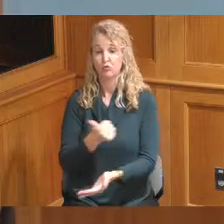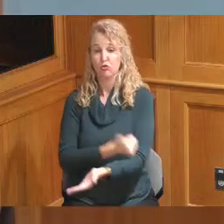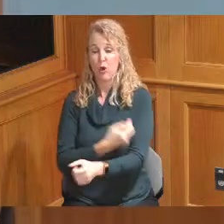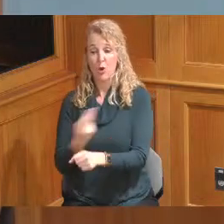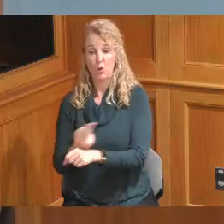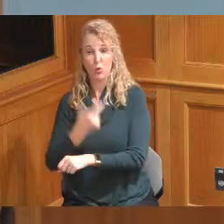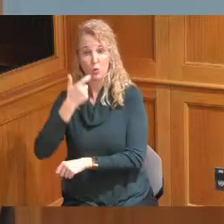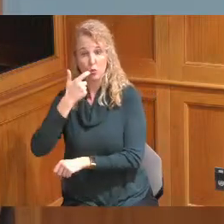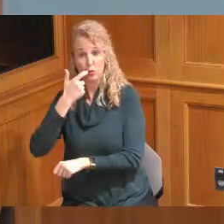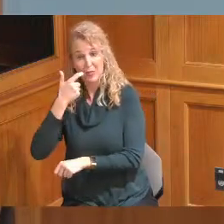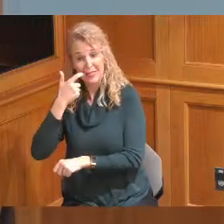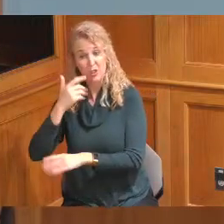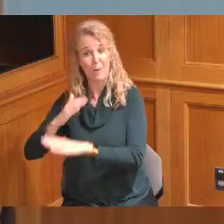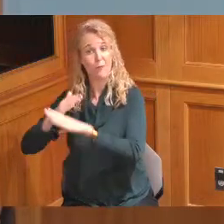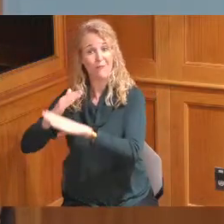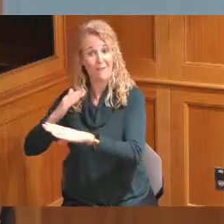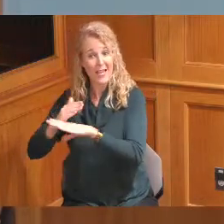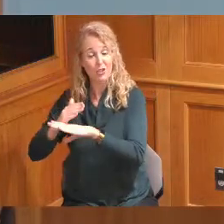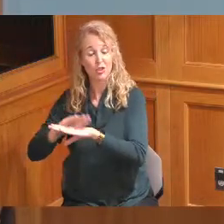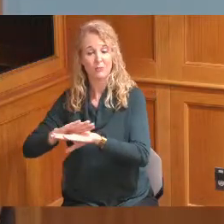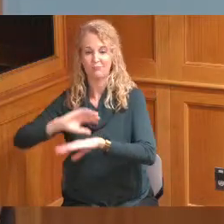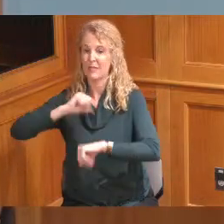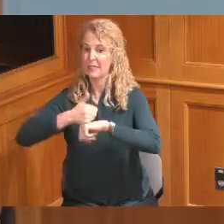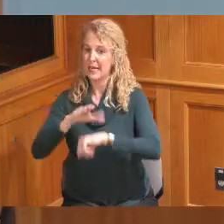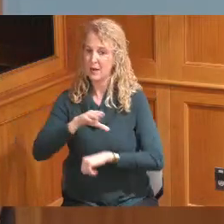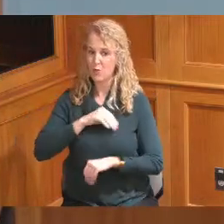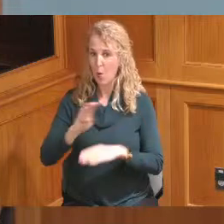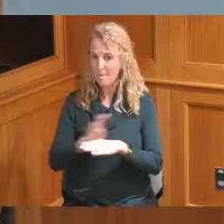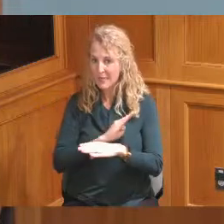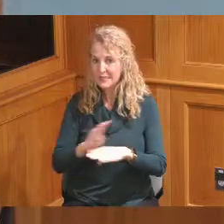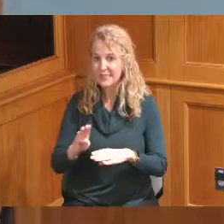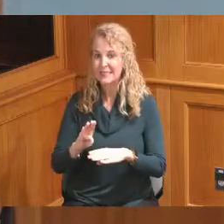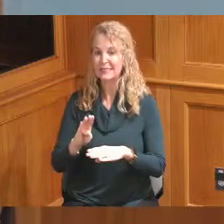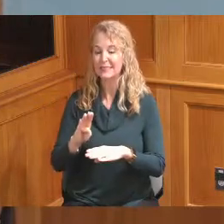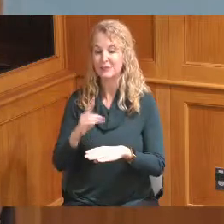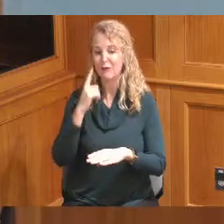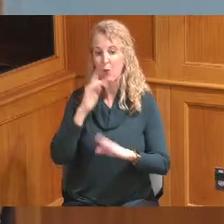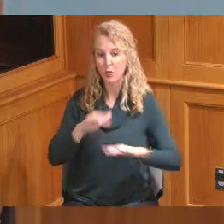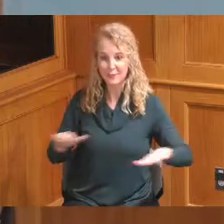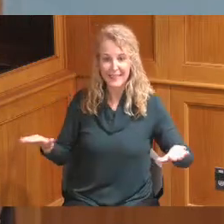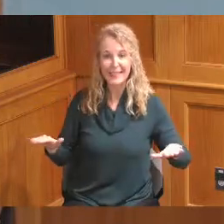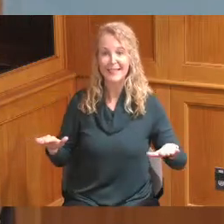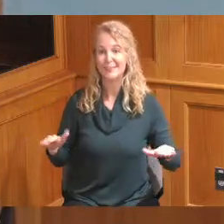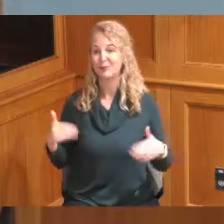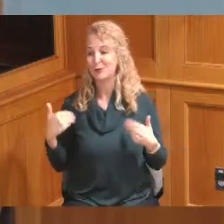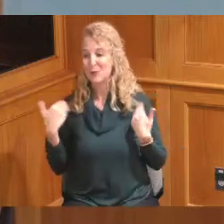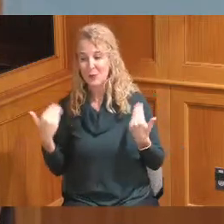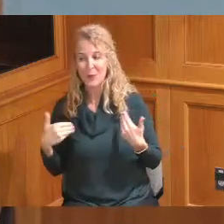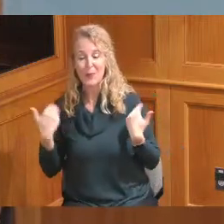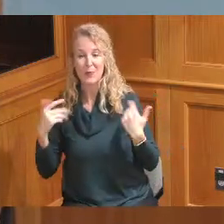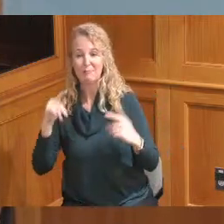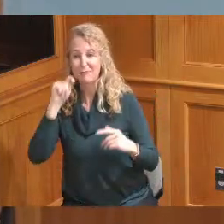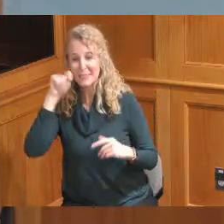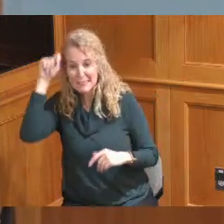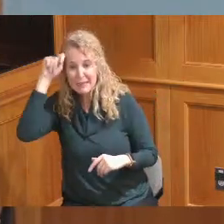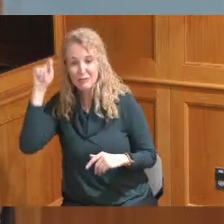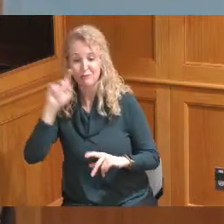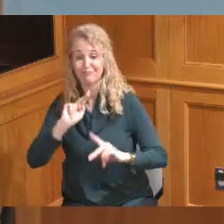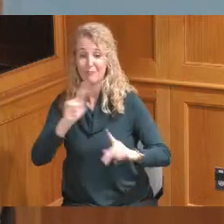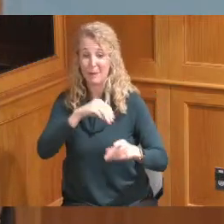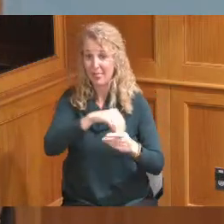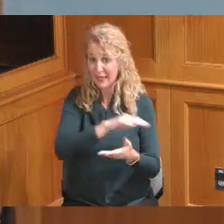youth leadership development and entrepreneurship program for kids, youth, adolescents in and out of school within